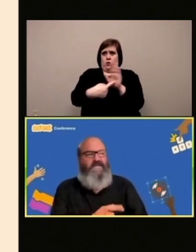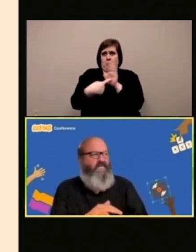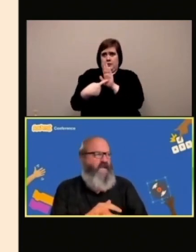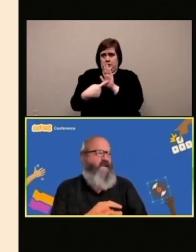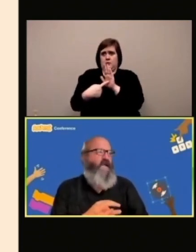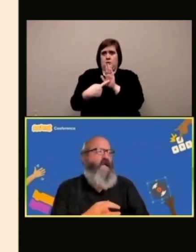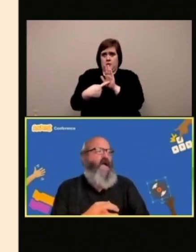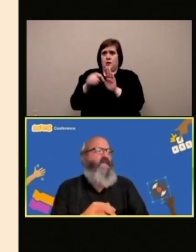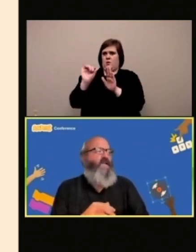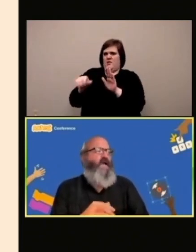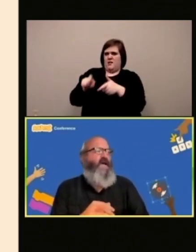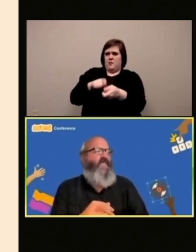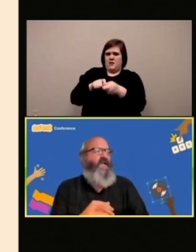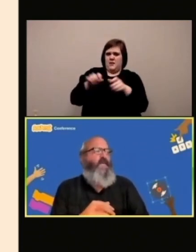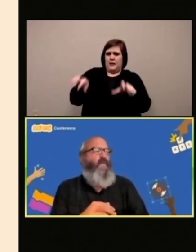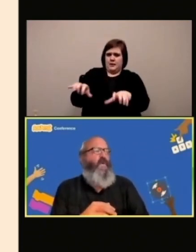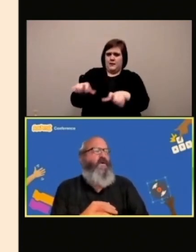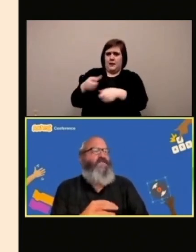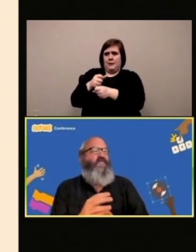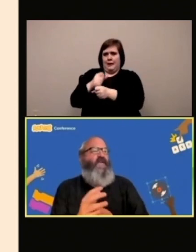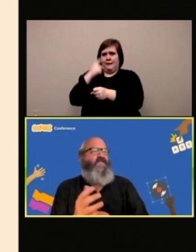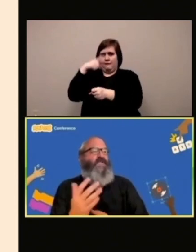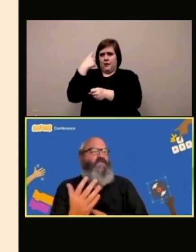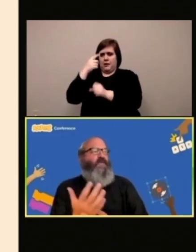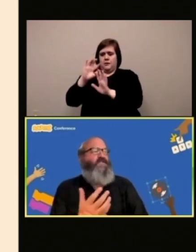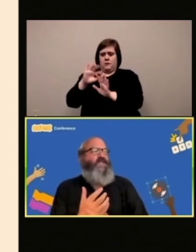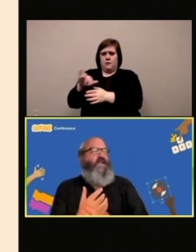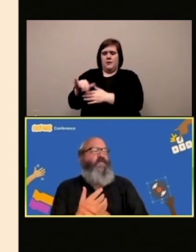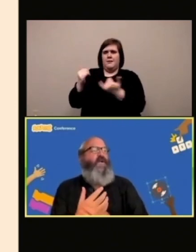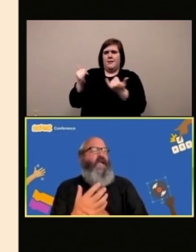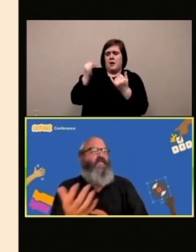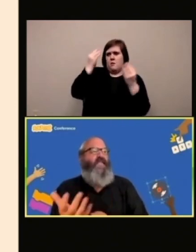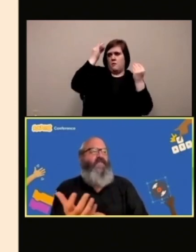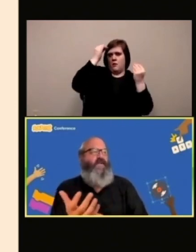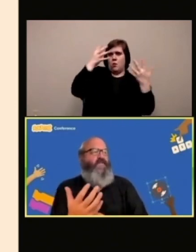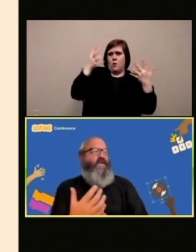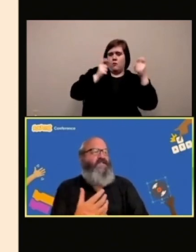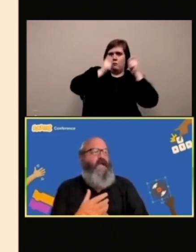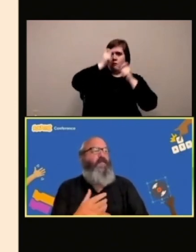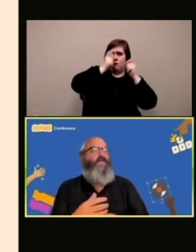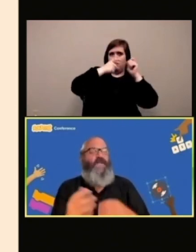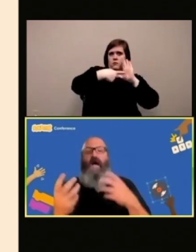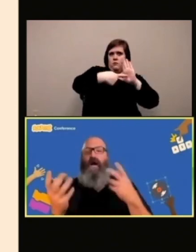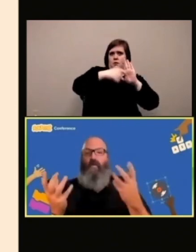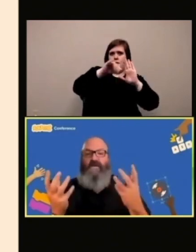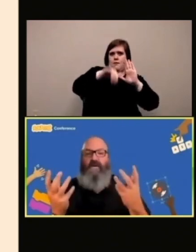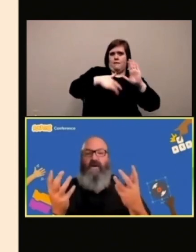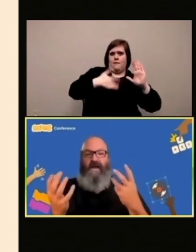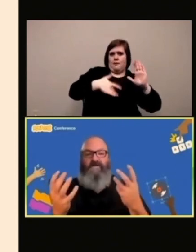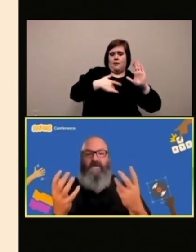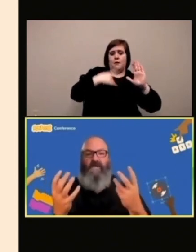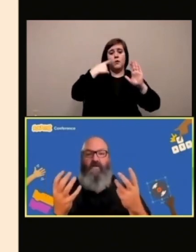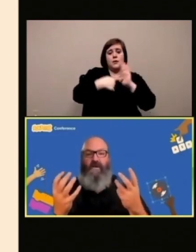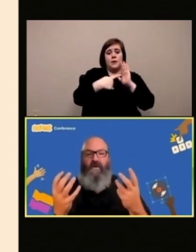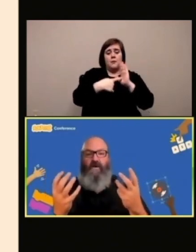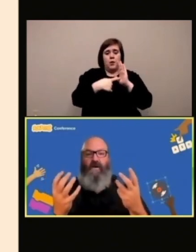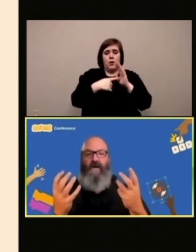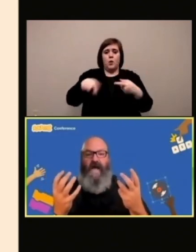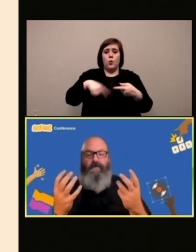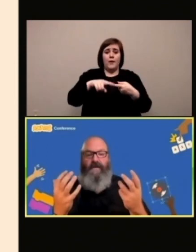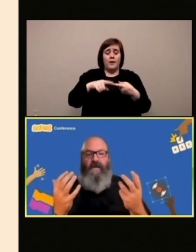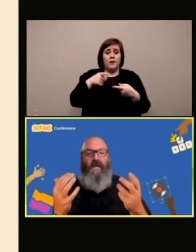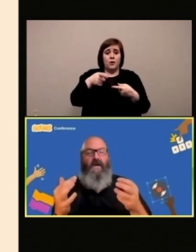faces activity. And then think about what are some facial expressions that communicate that feeling. For examples, what do your eyes look like when